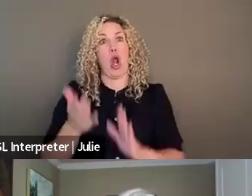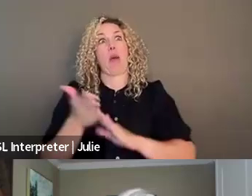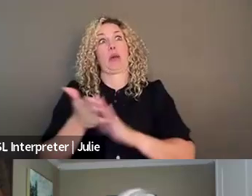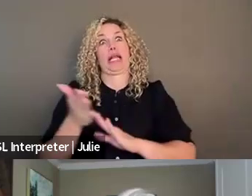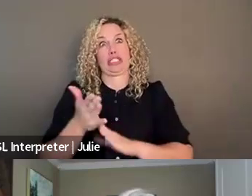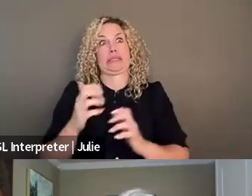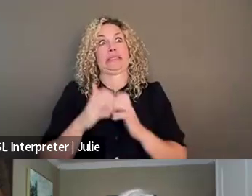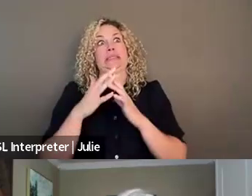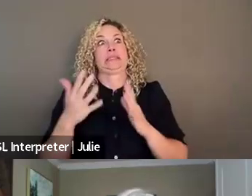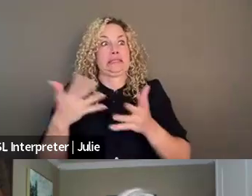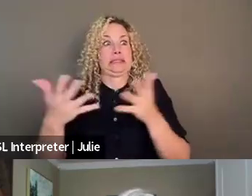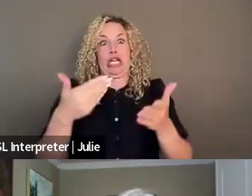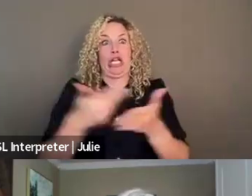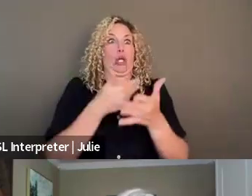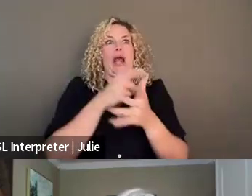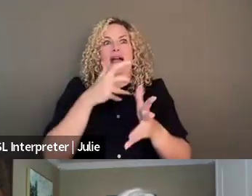now.